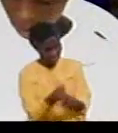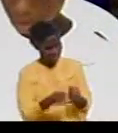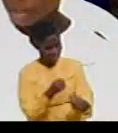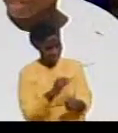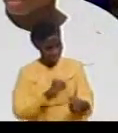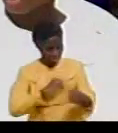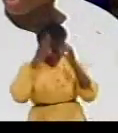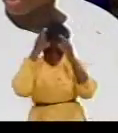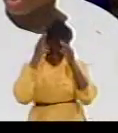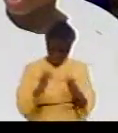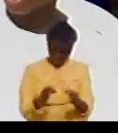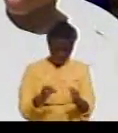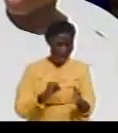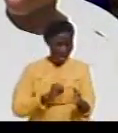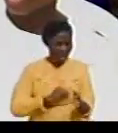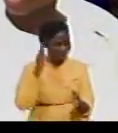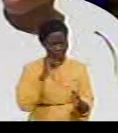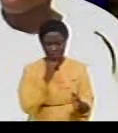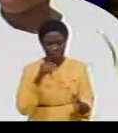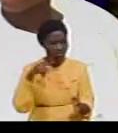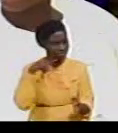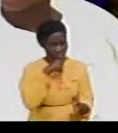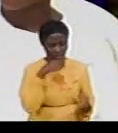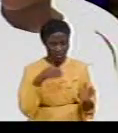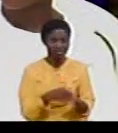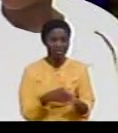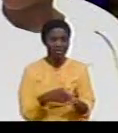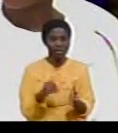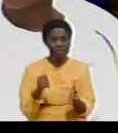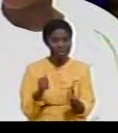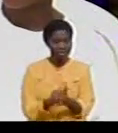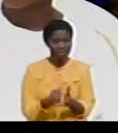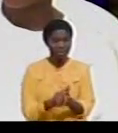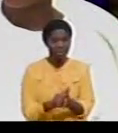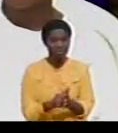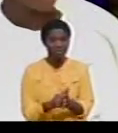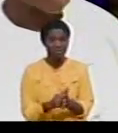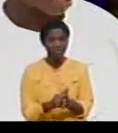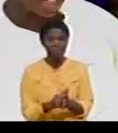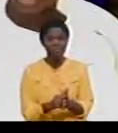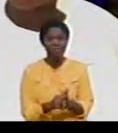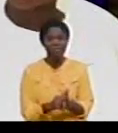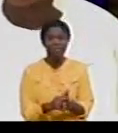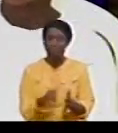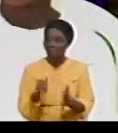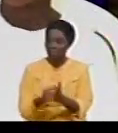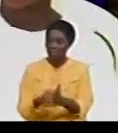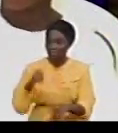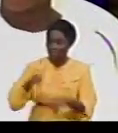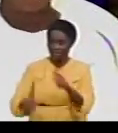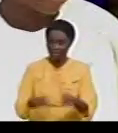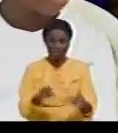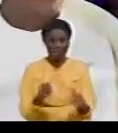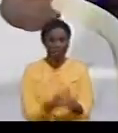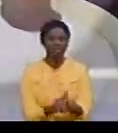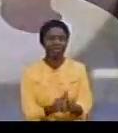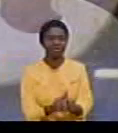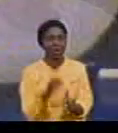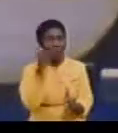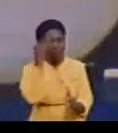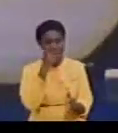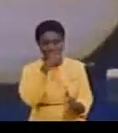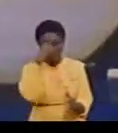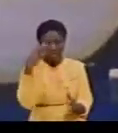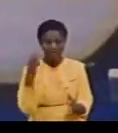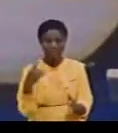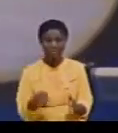I will not fly again. That bird cannot fulfill that. Why? The nature.